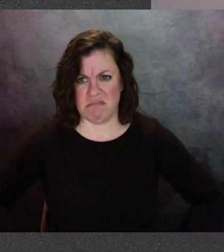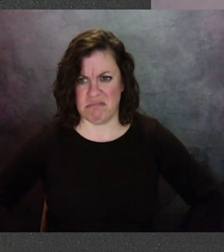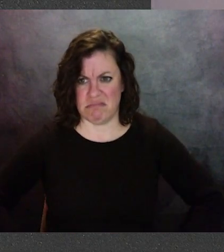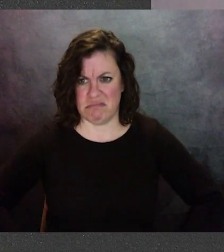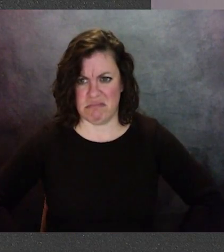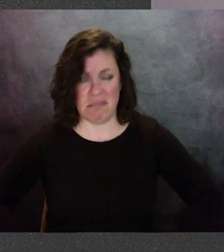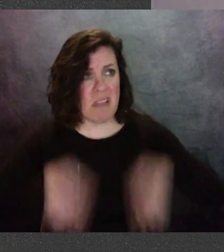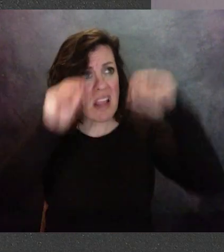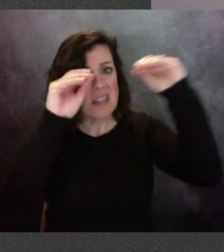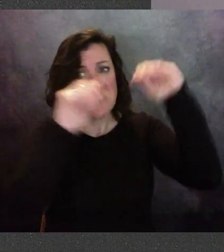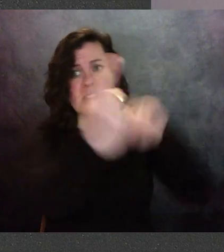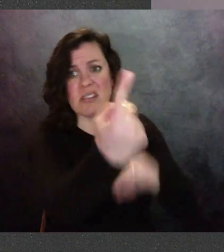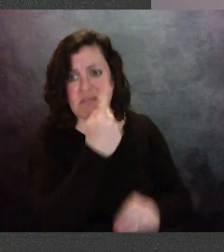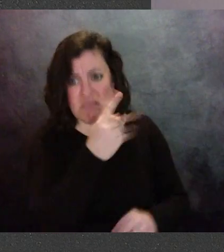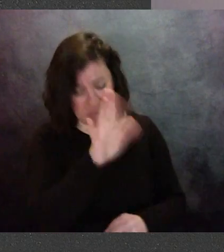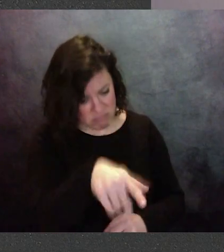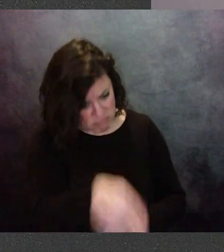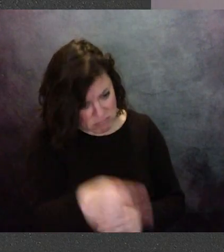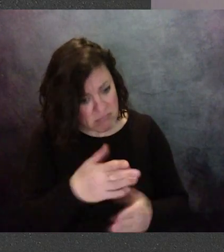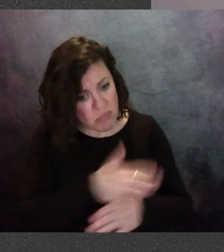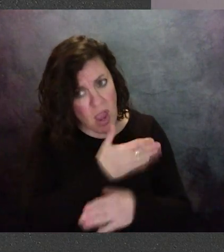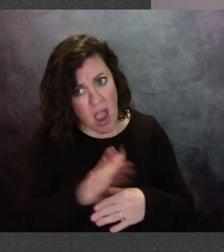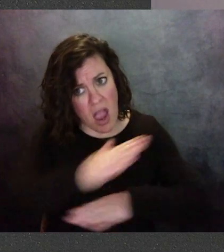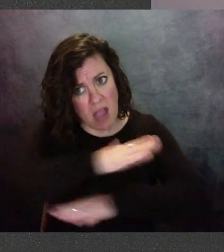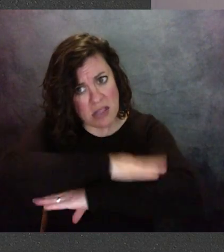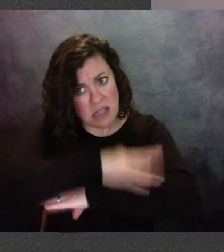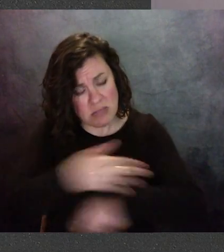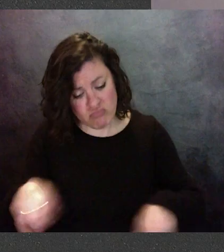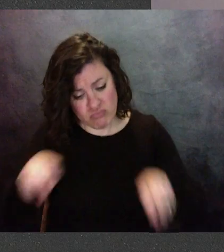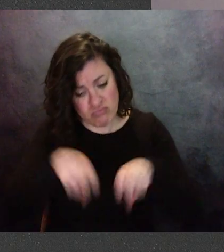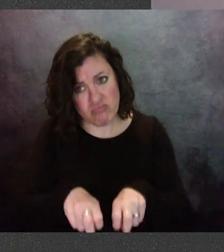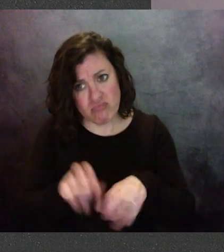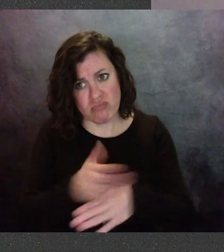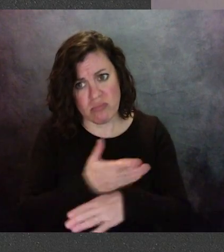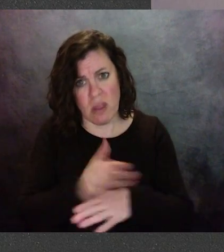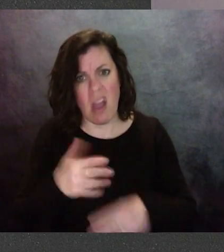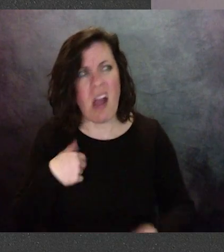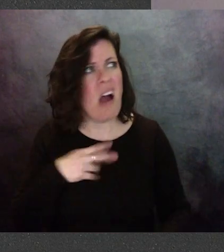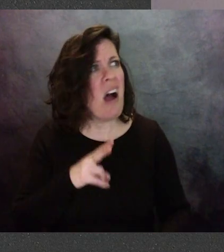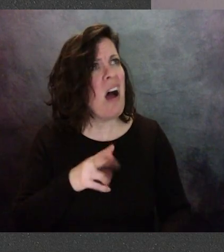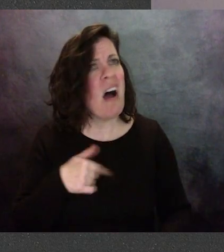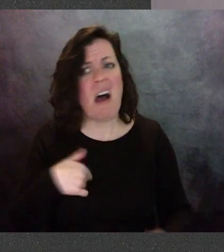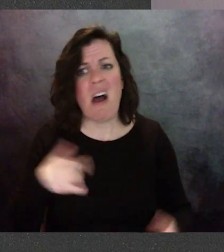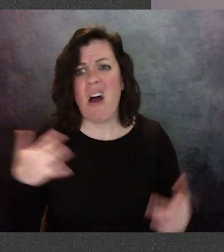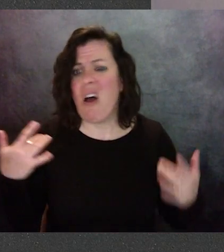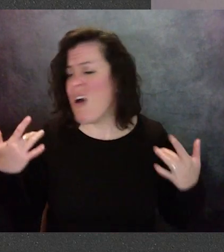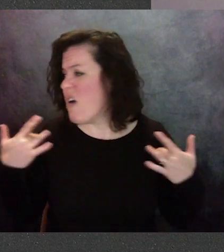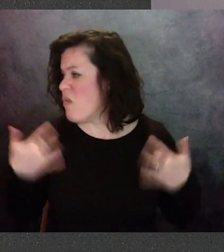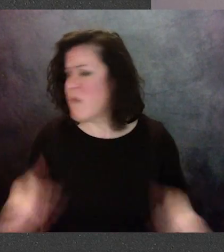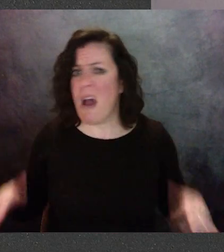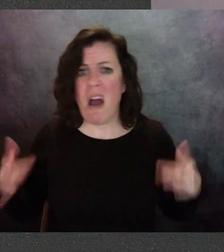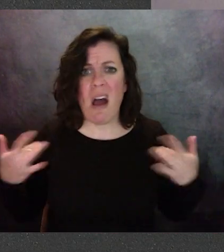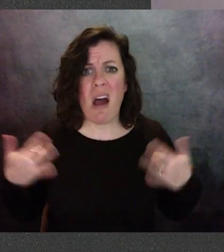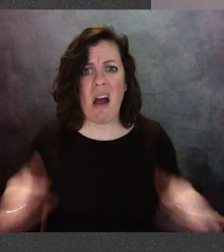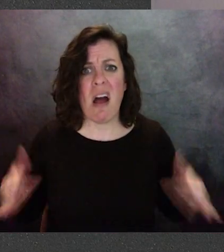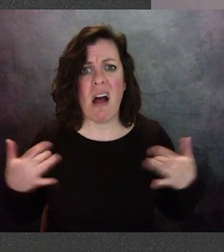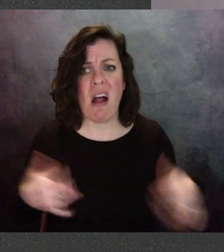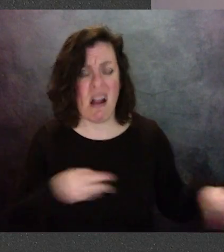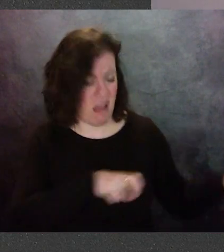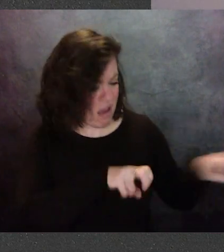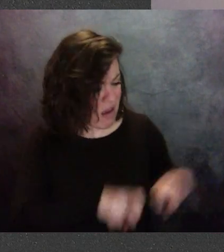My teacher asked me to share my desk. I did not like having to share my things.